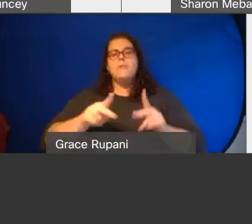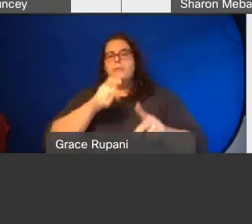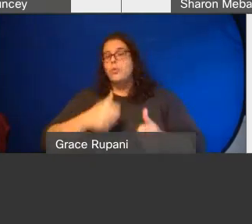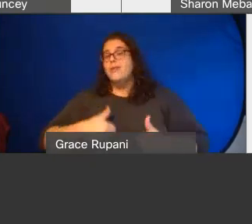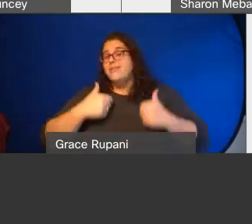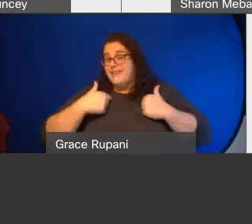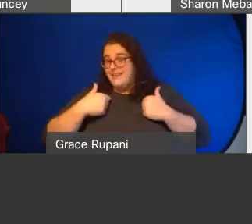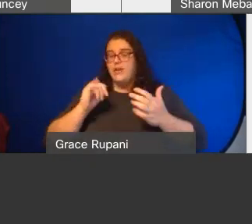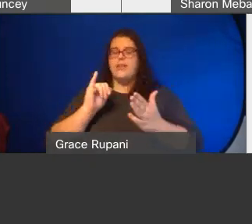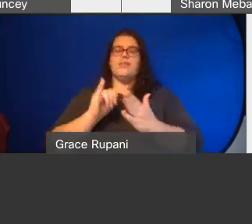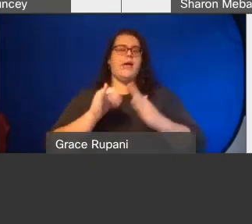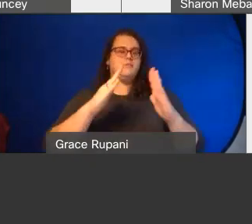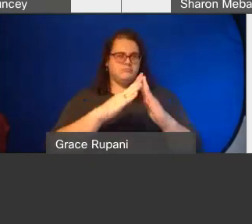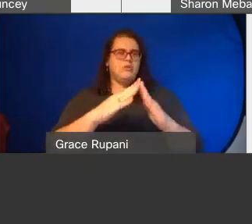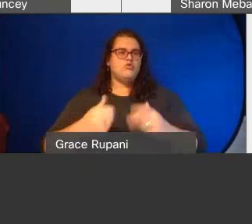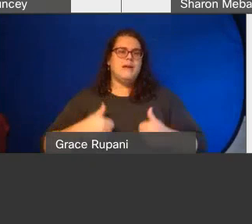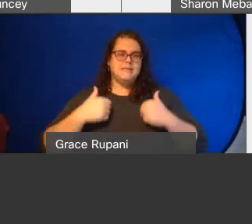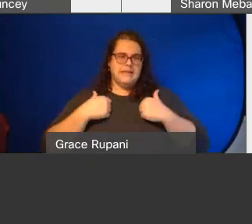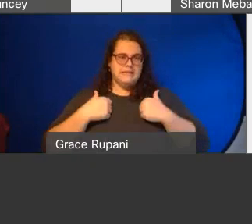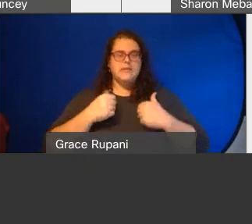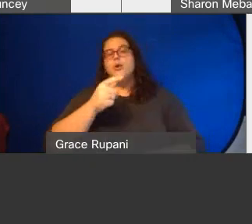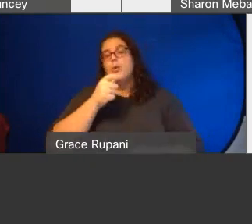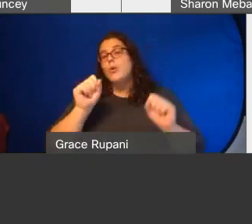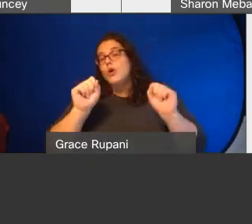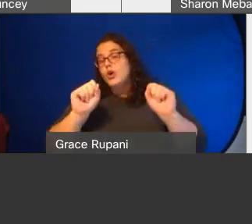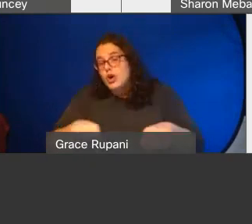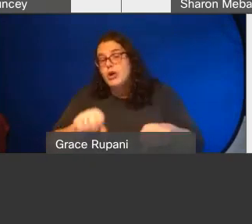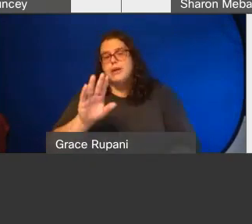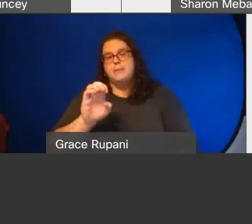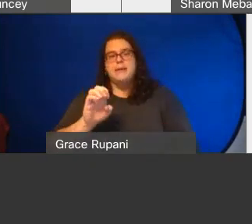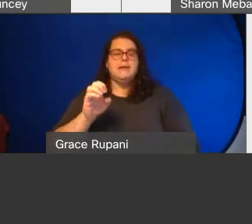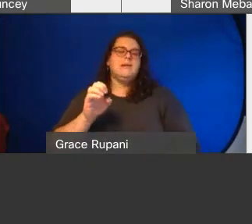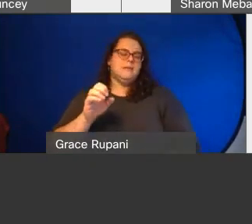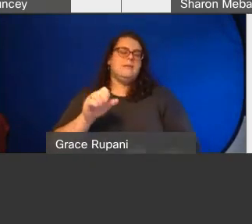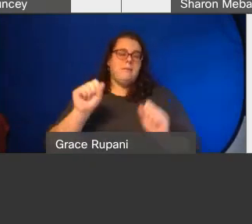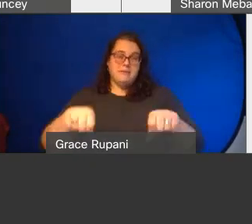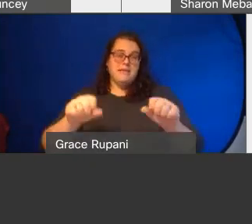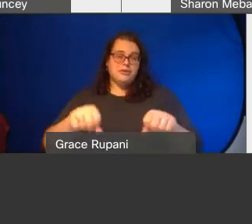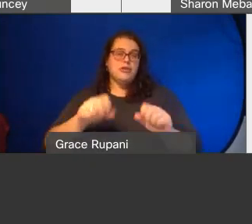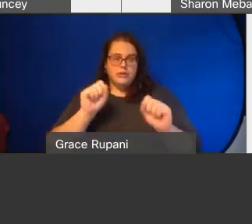residences who have the potential to be in contact with infectious